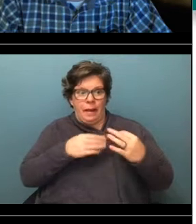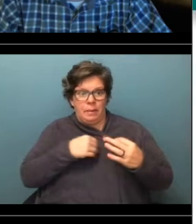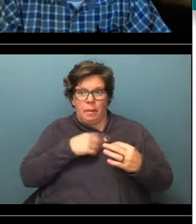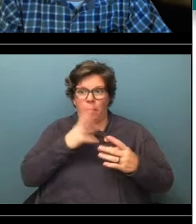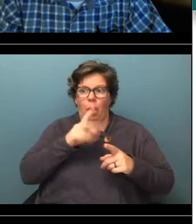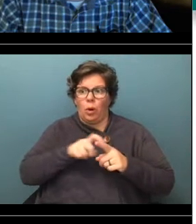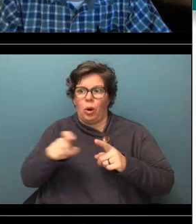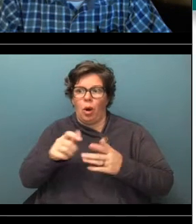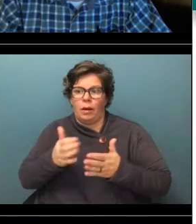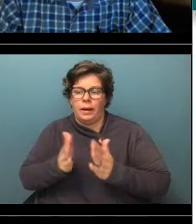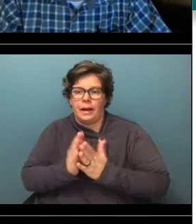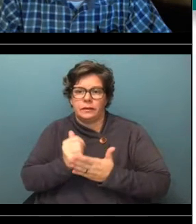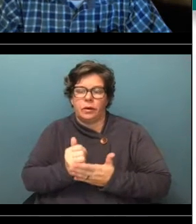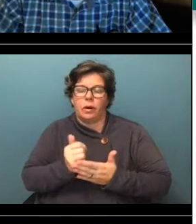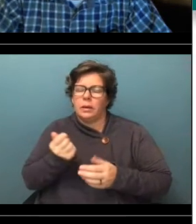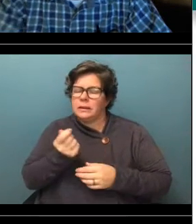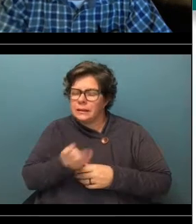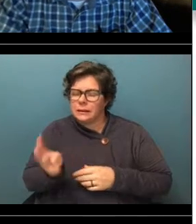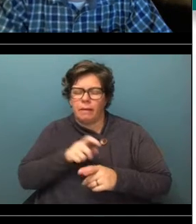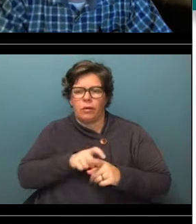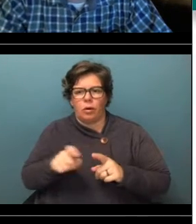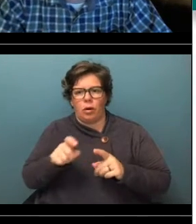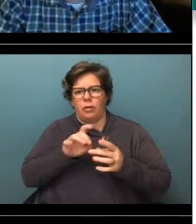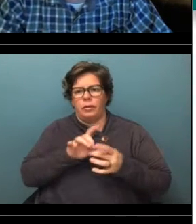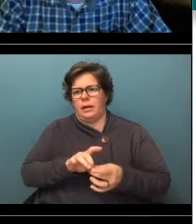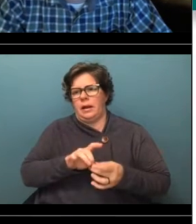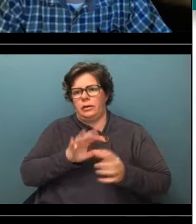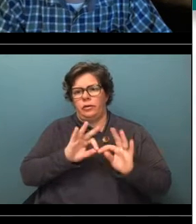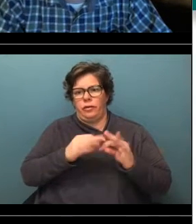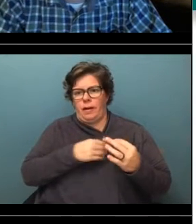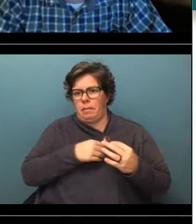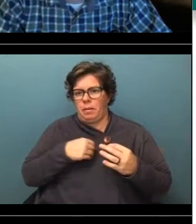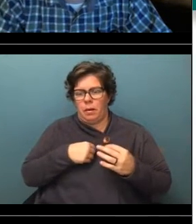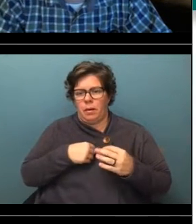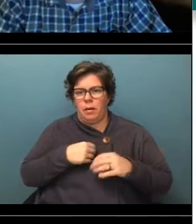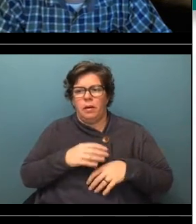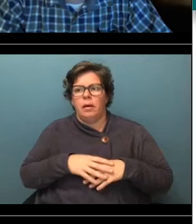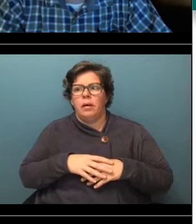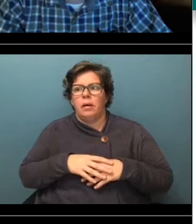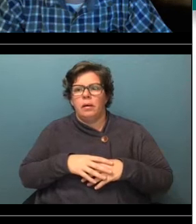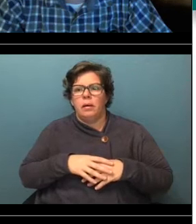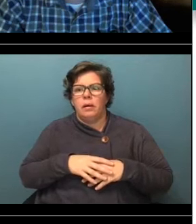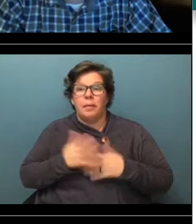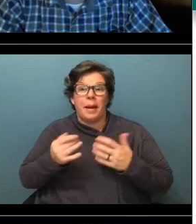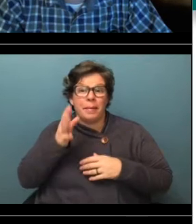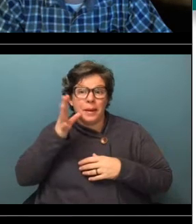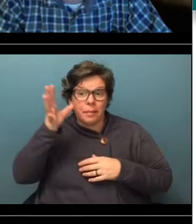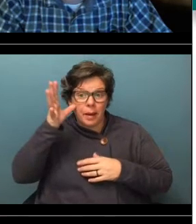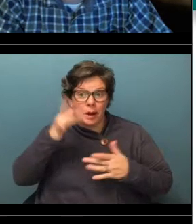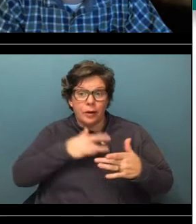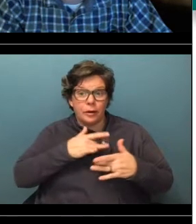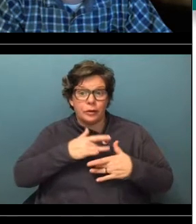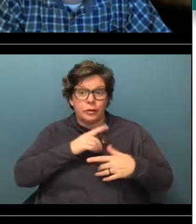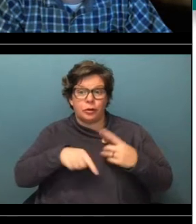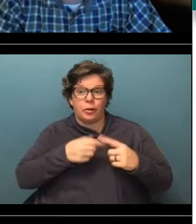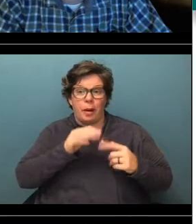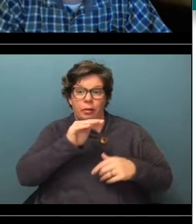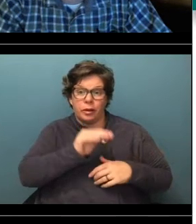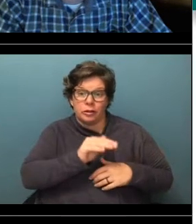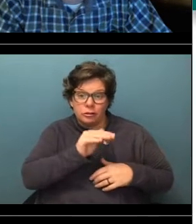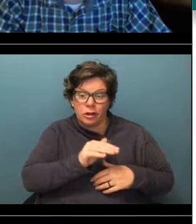fair amount of calls like that. A lot of times it could be something like a parent who is concerned about a child, or it